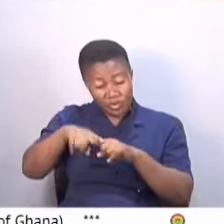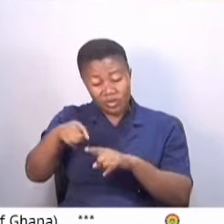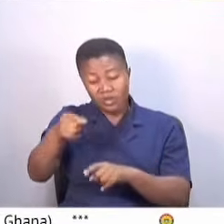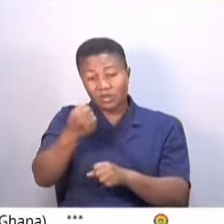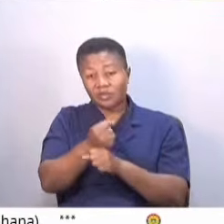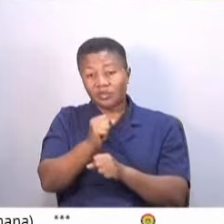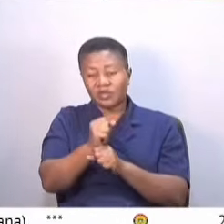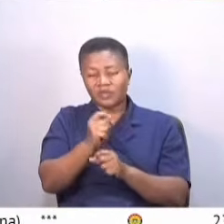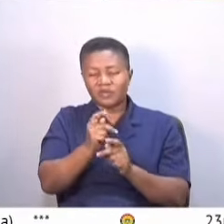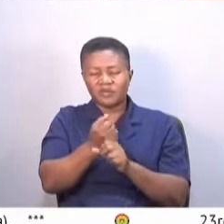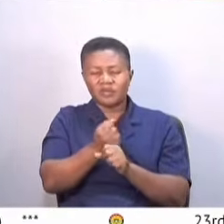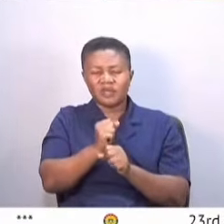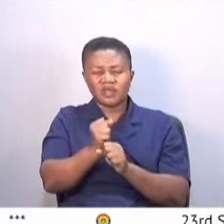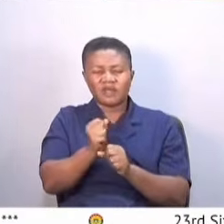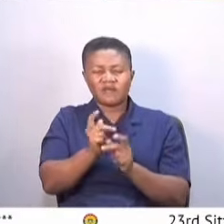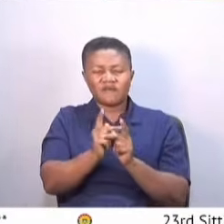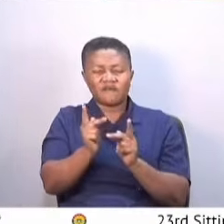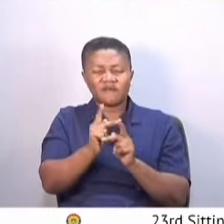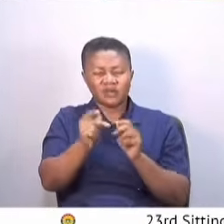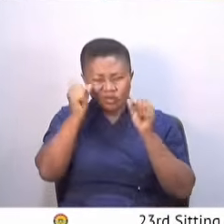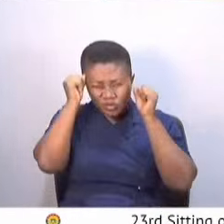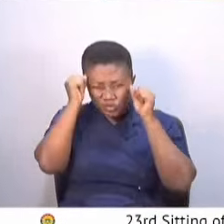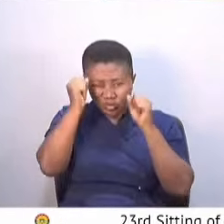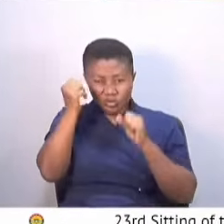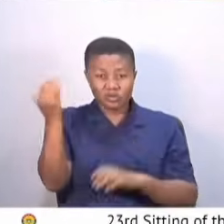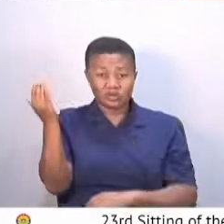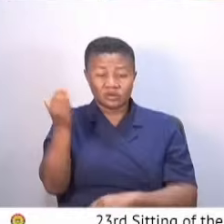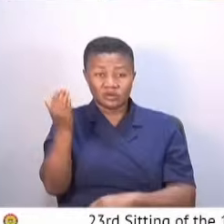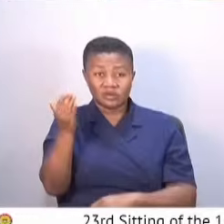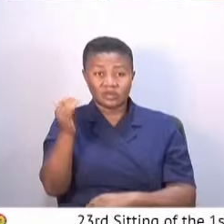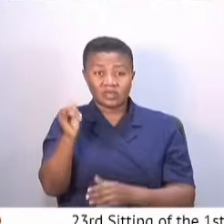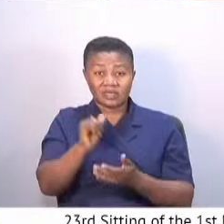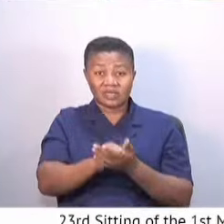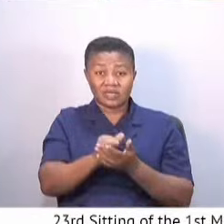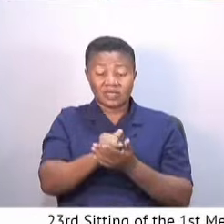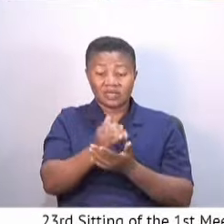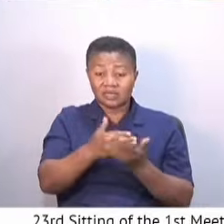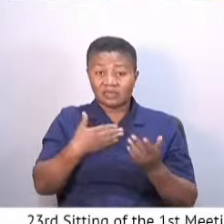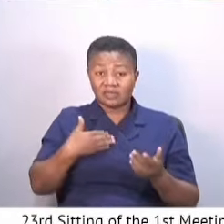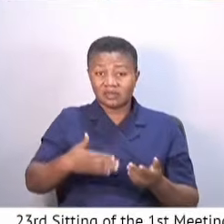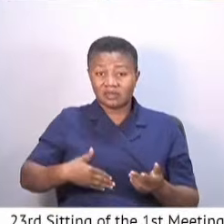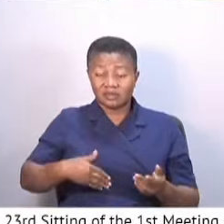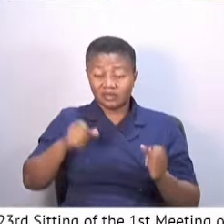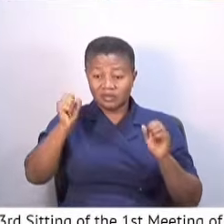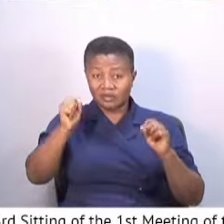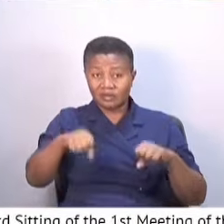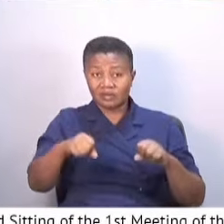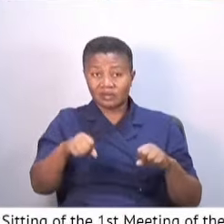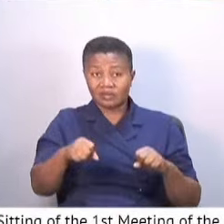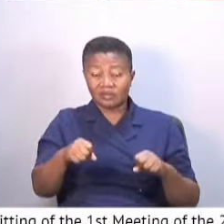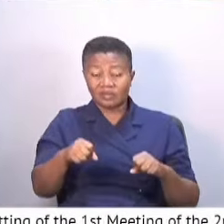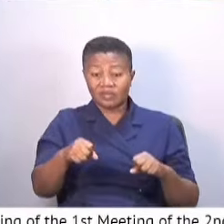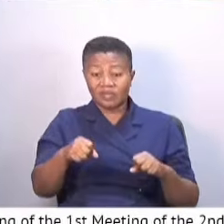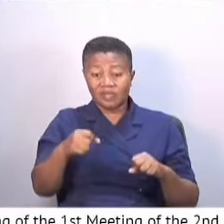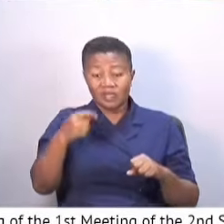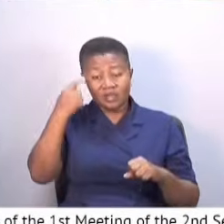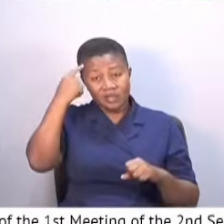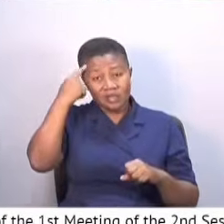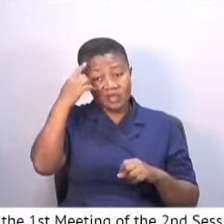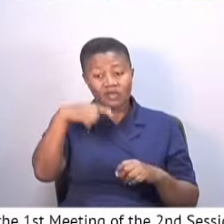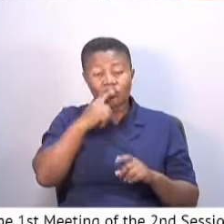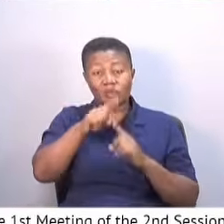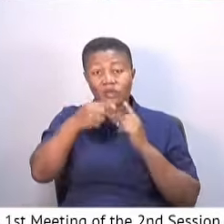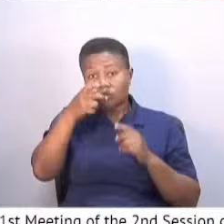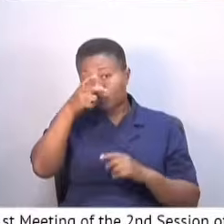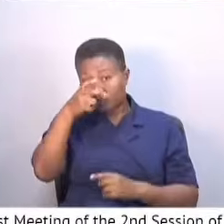a very serious statement that somebody can even design and draw in implication of